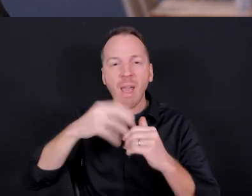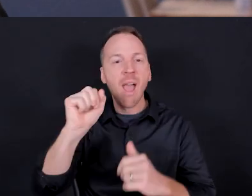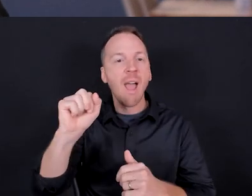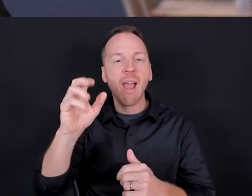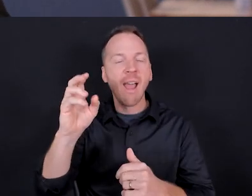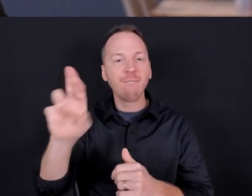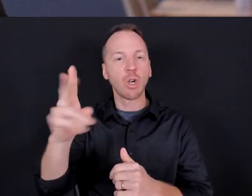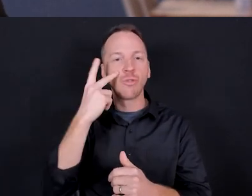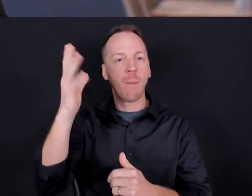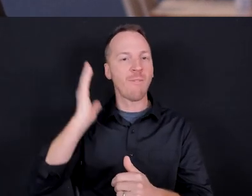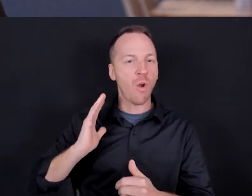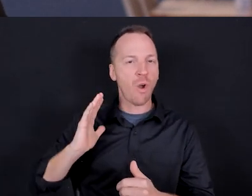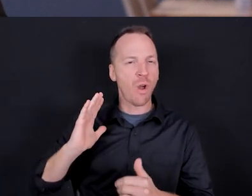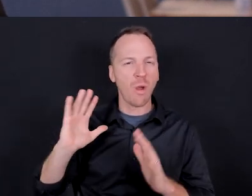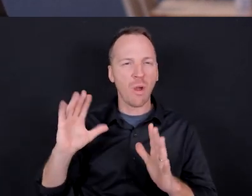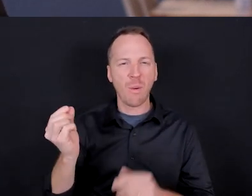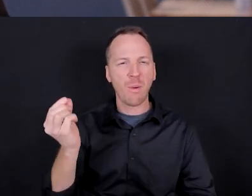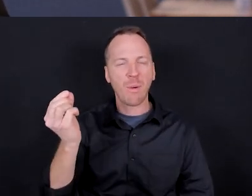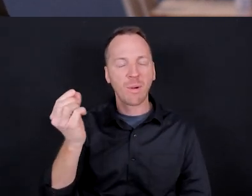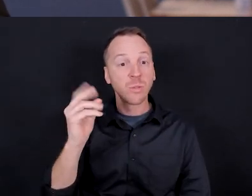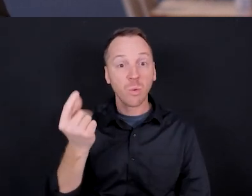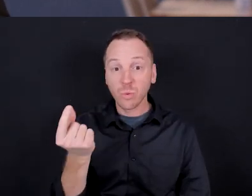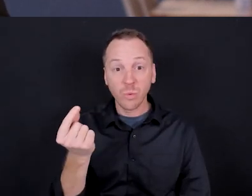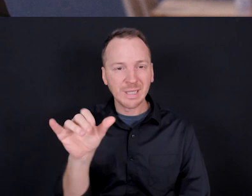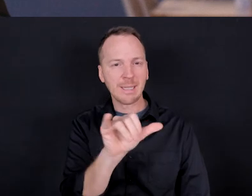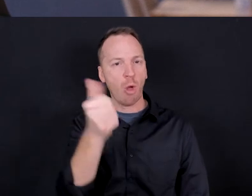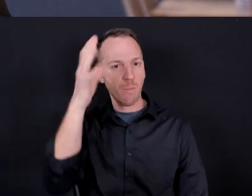seen before. So similarly,